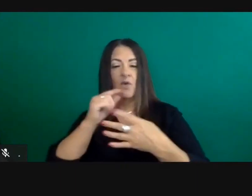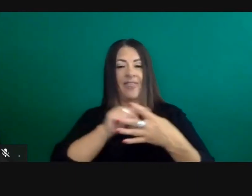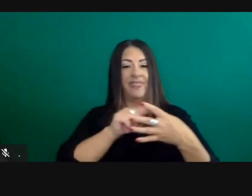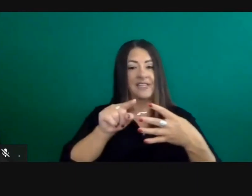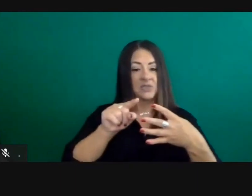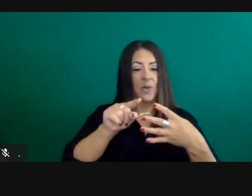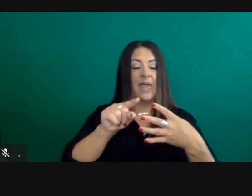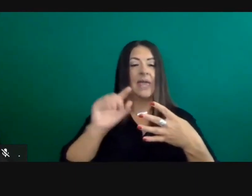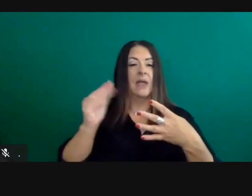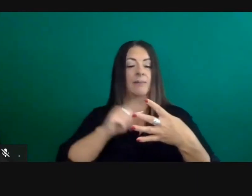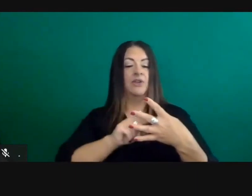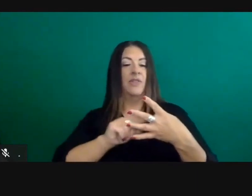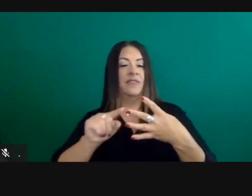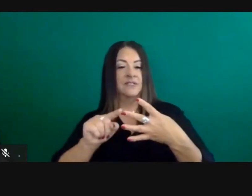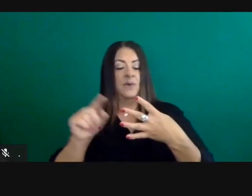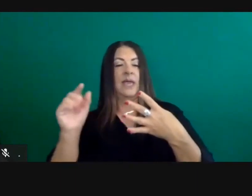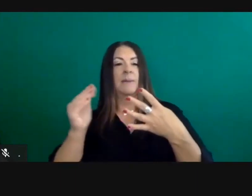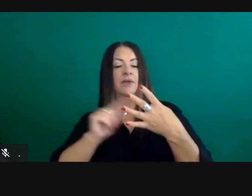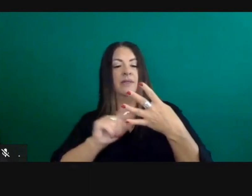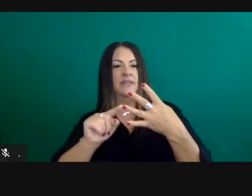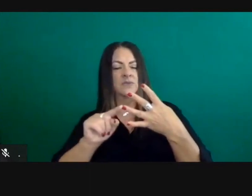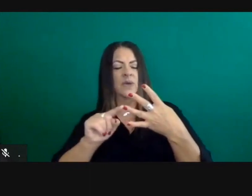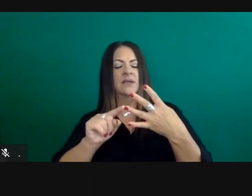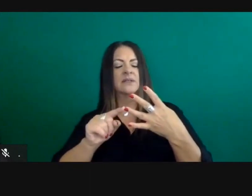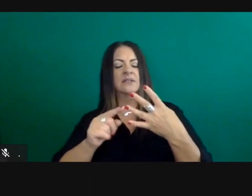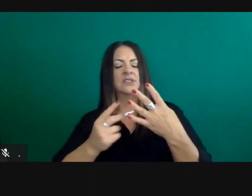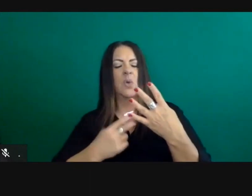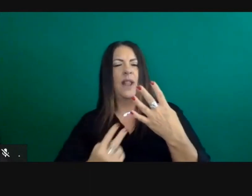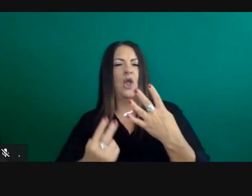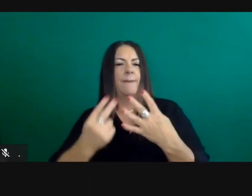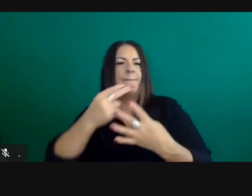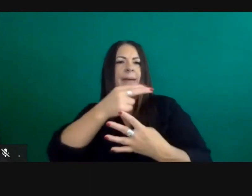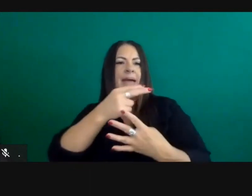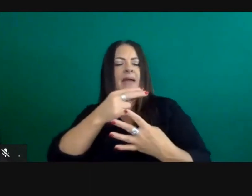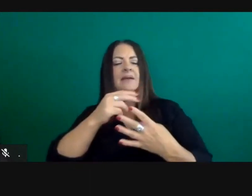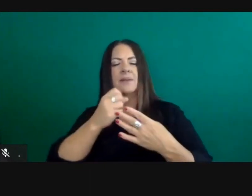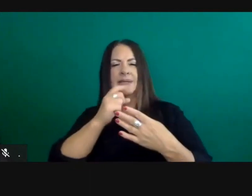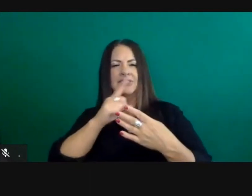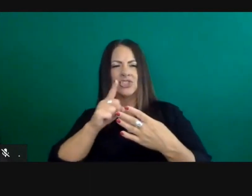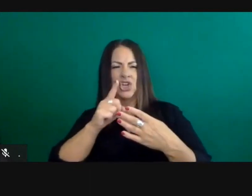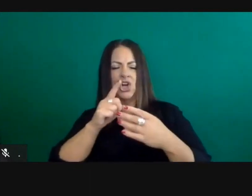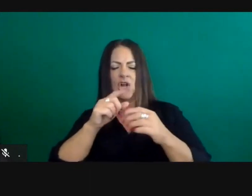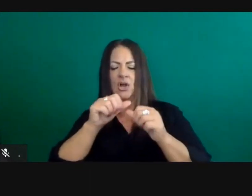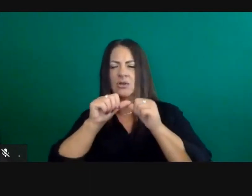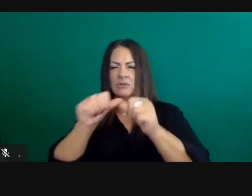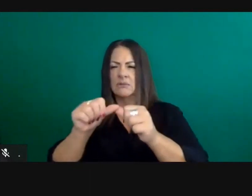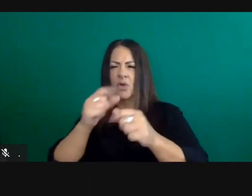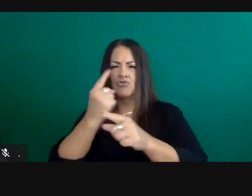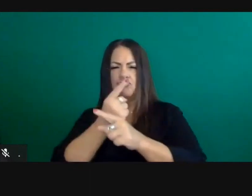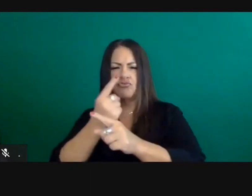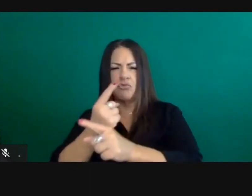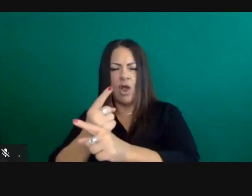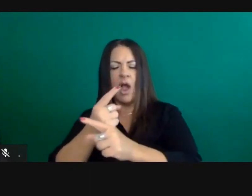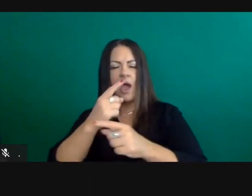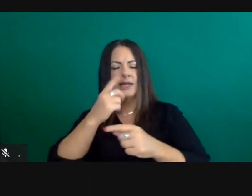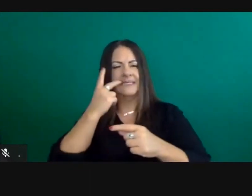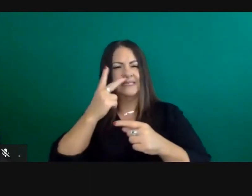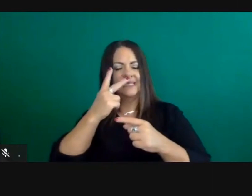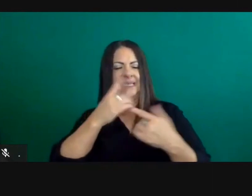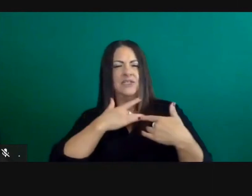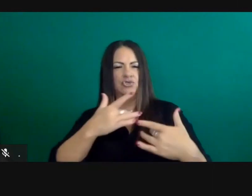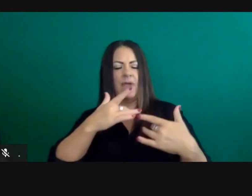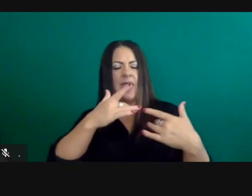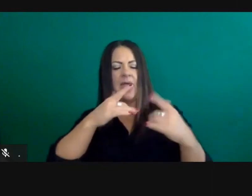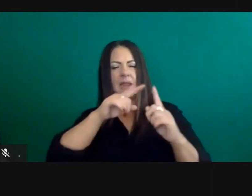being a little dated or stale with the data that we're using to make real-time decisions. So I think there's a lot of